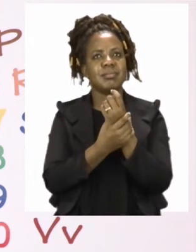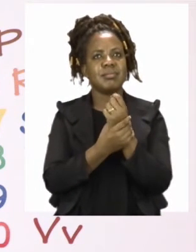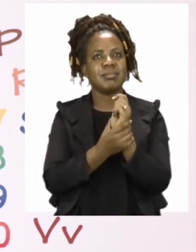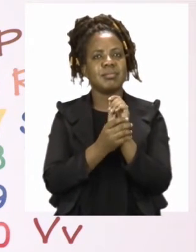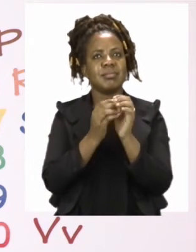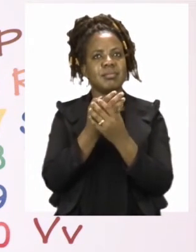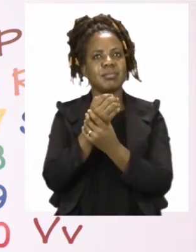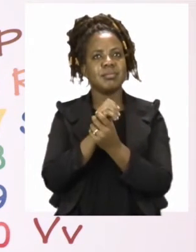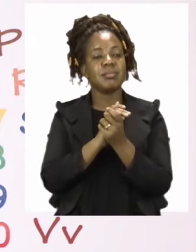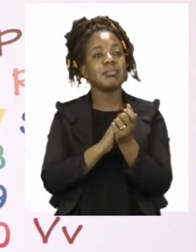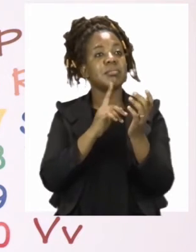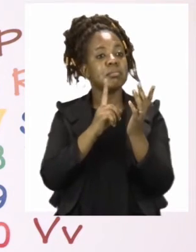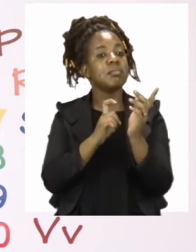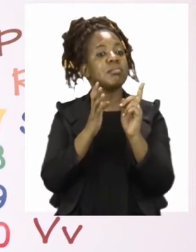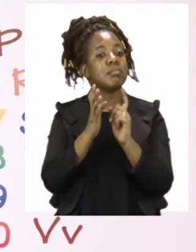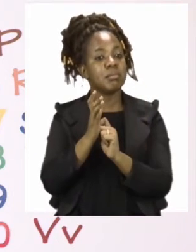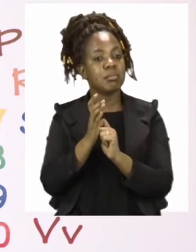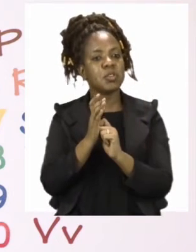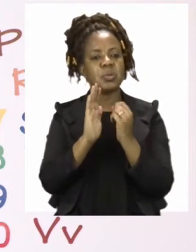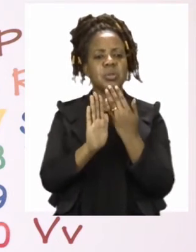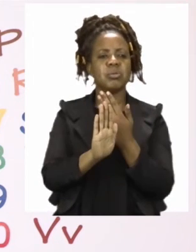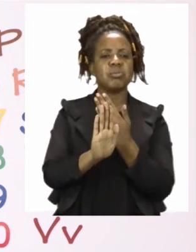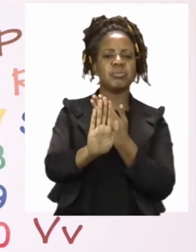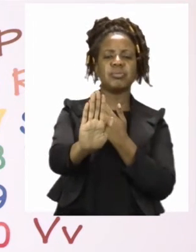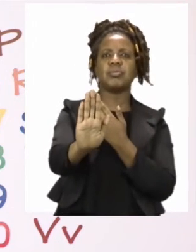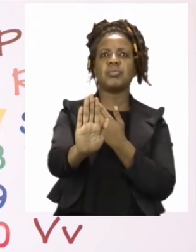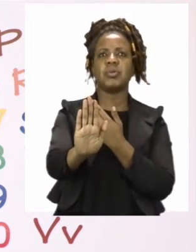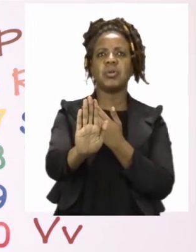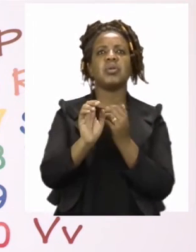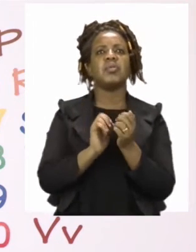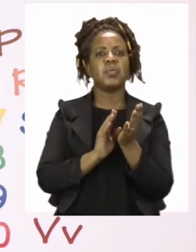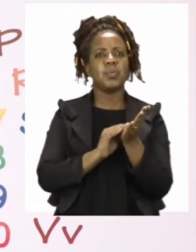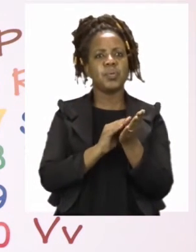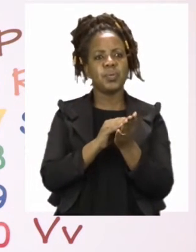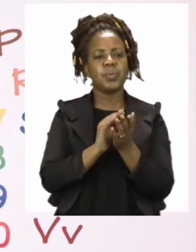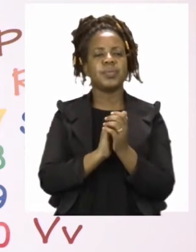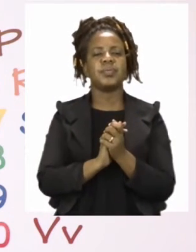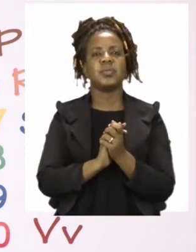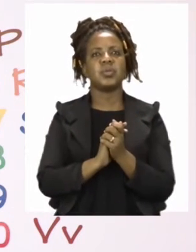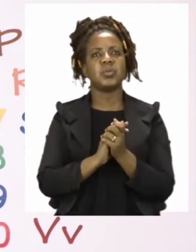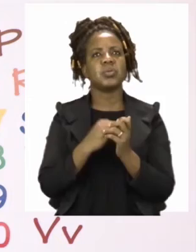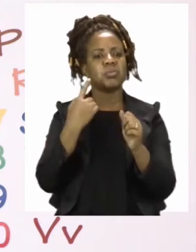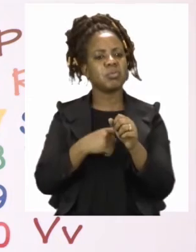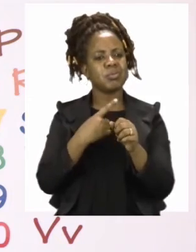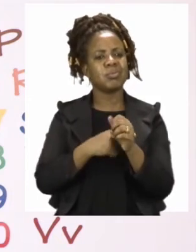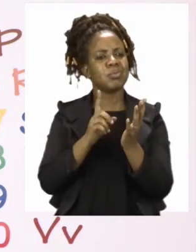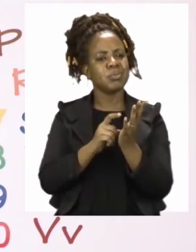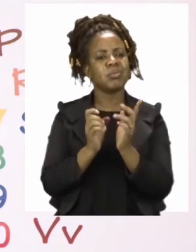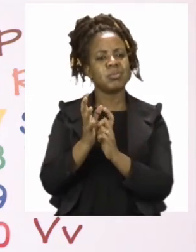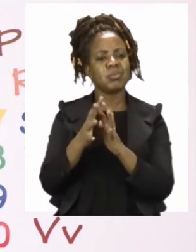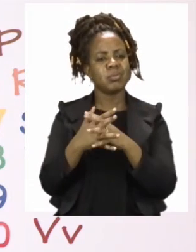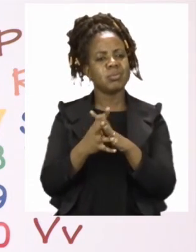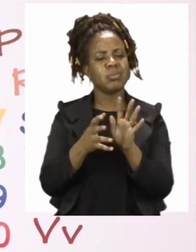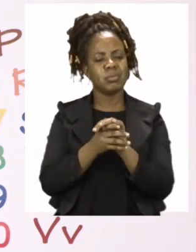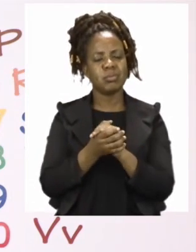makes sure that we stay far away from germs. So let's try and sanitize as much as possible. Make sure your